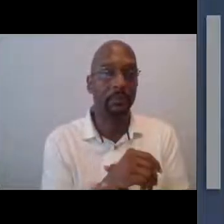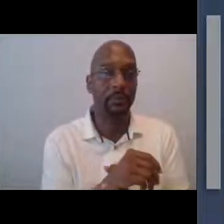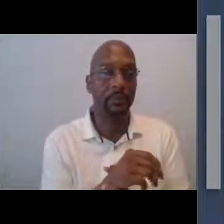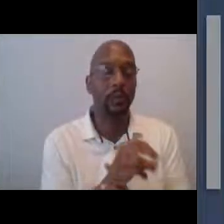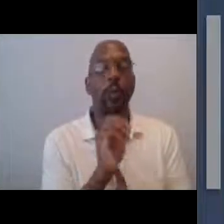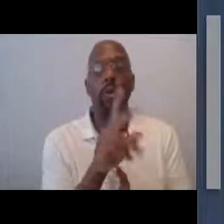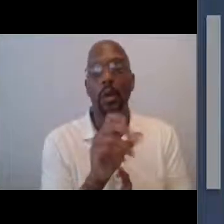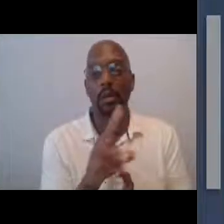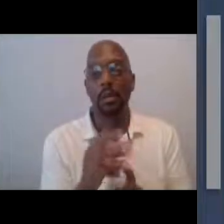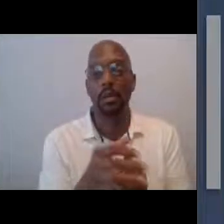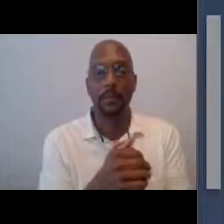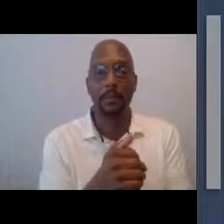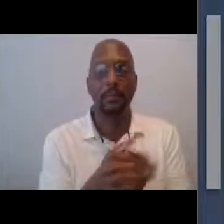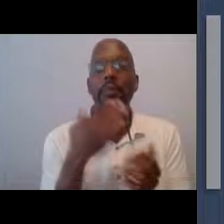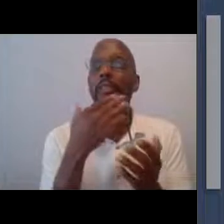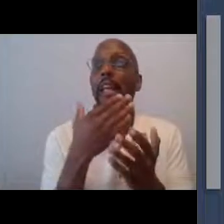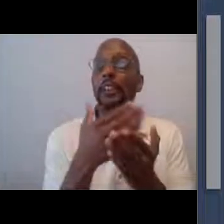Okay. Thank you.